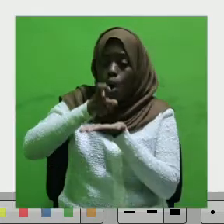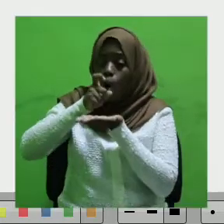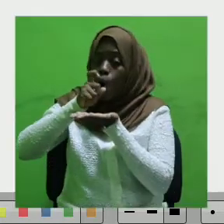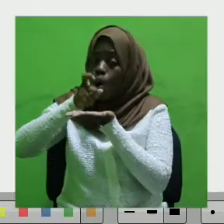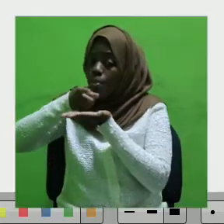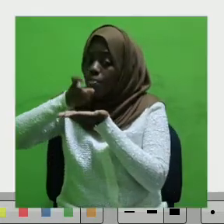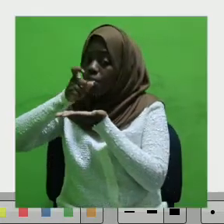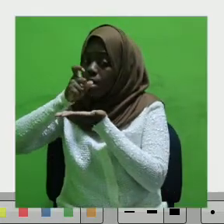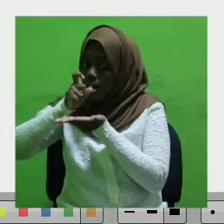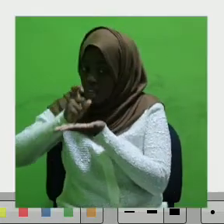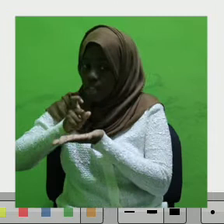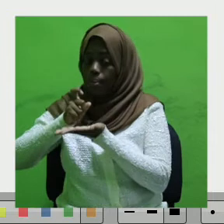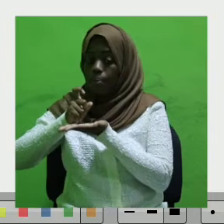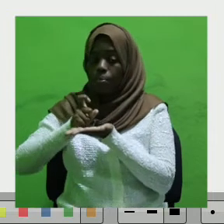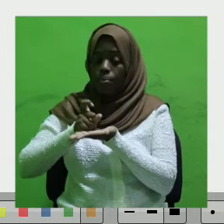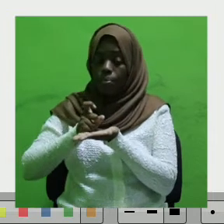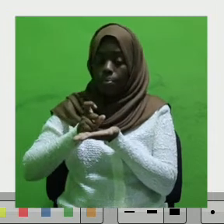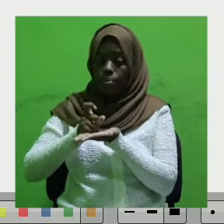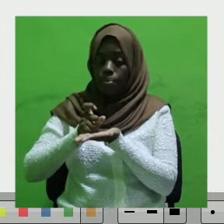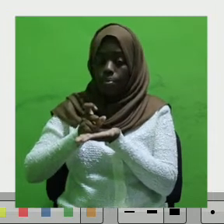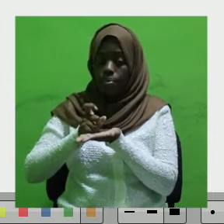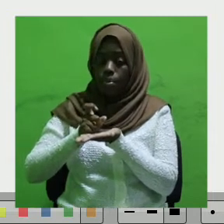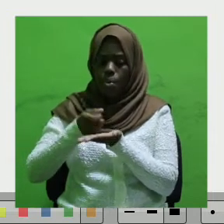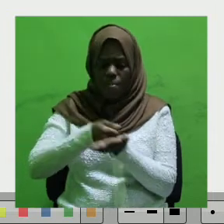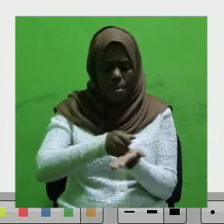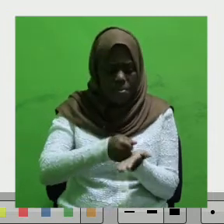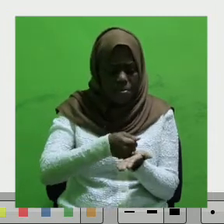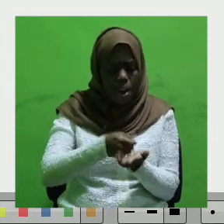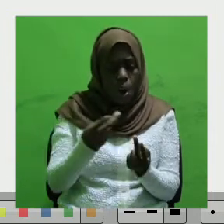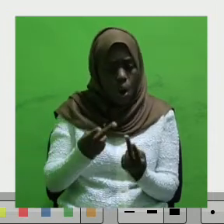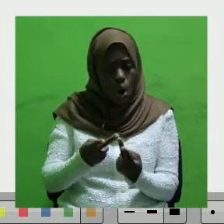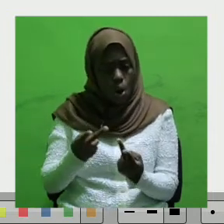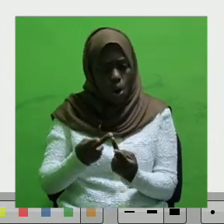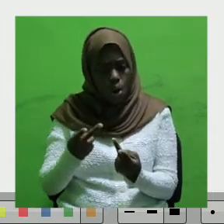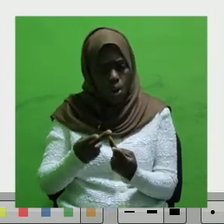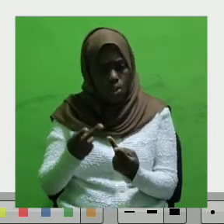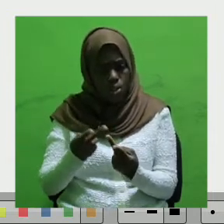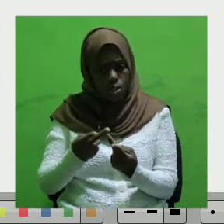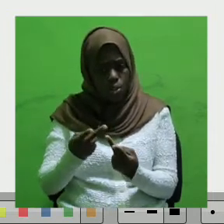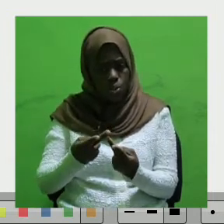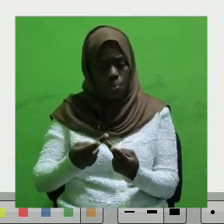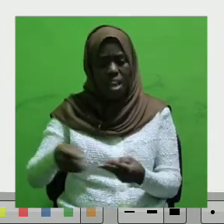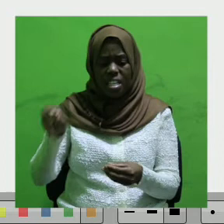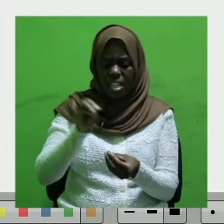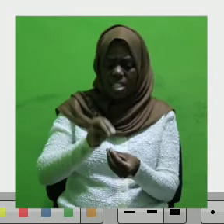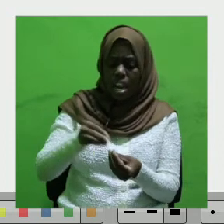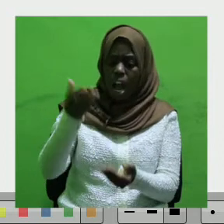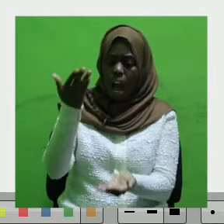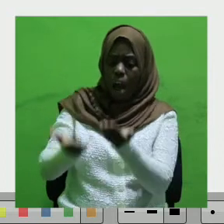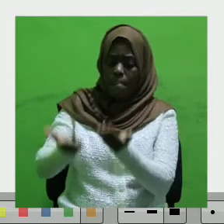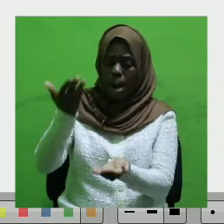coffee, we have caffeine. Also, there's a certain amount of tea or of caffeine in